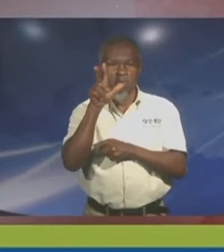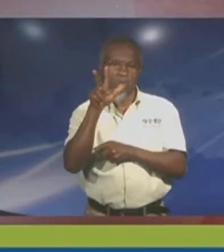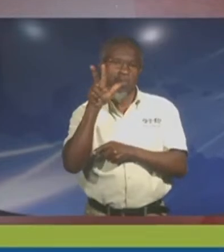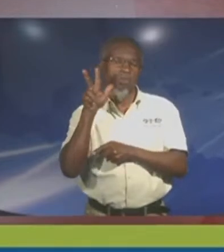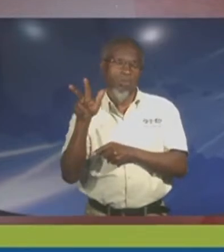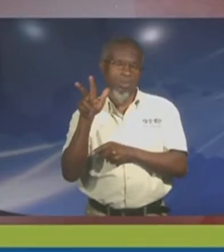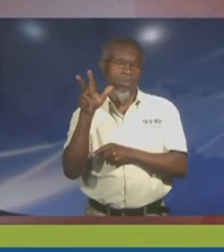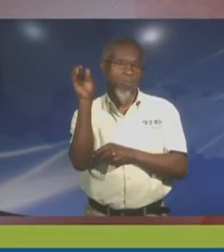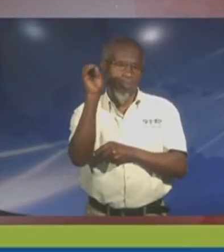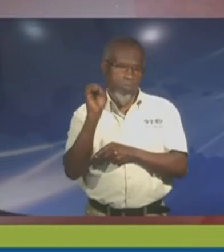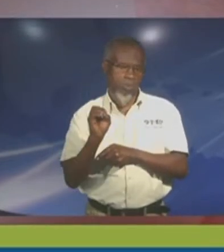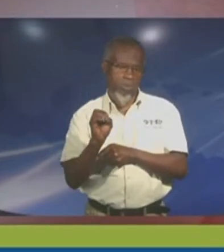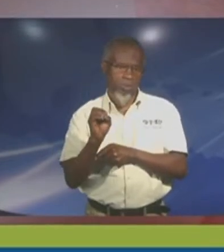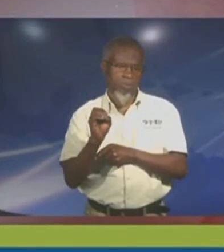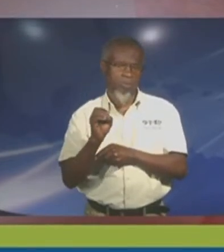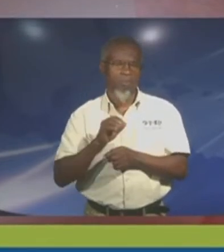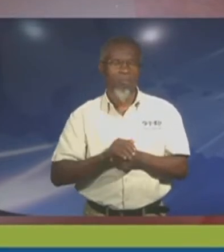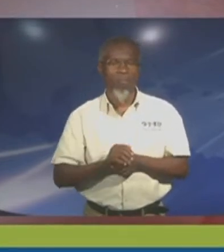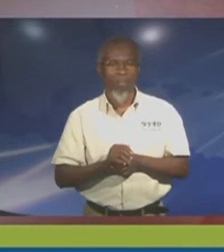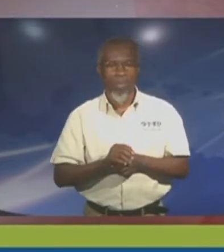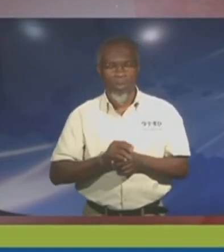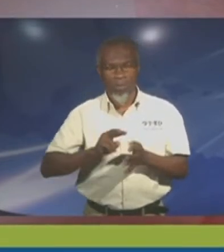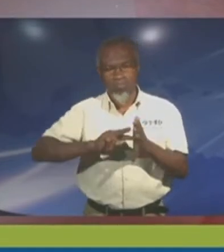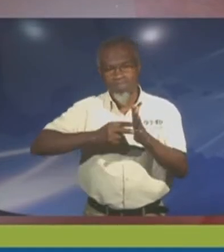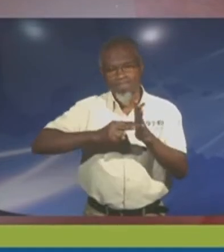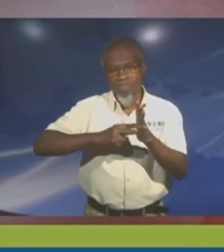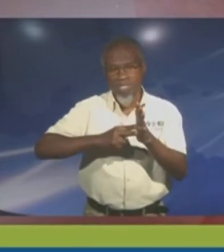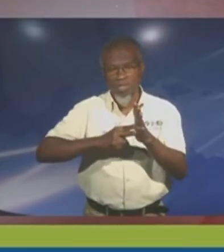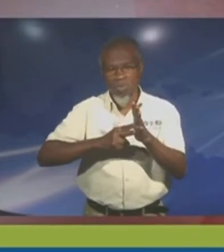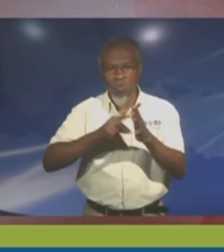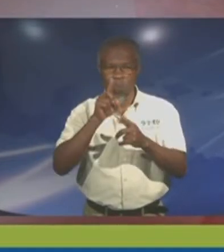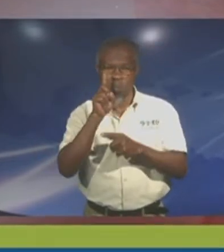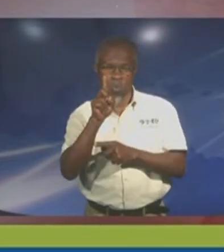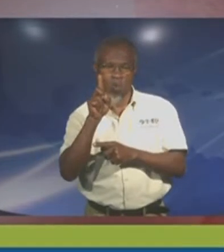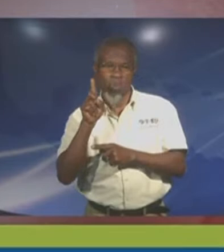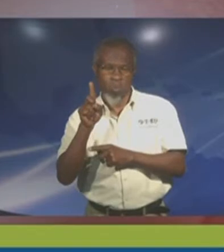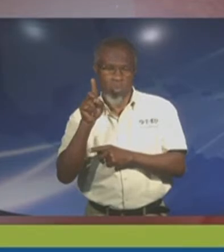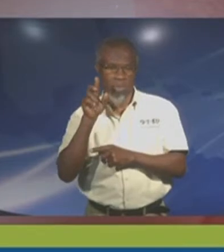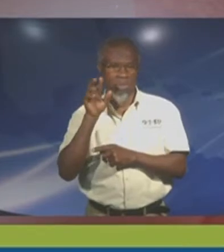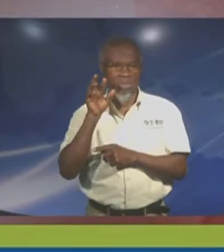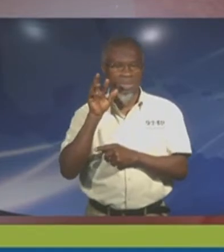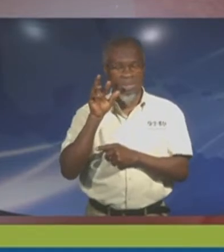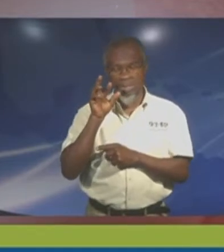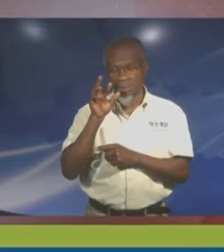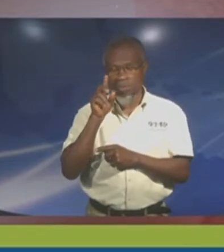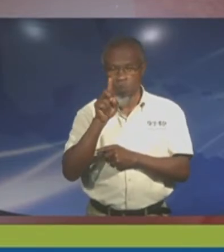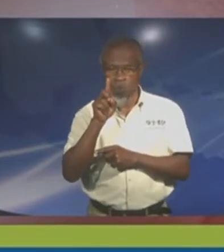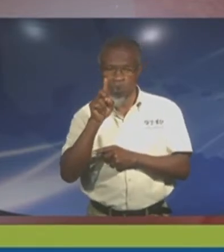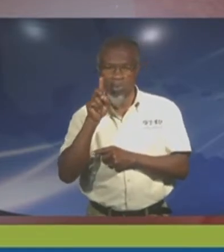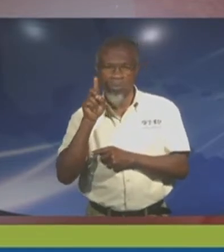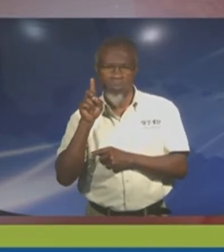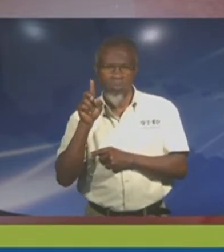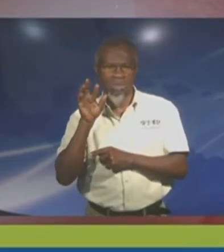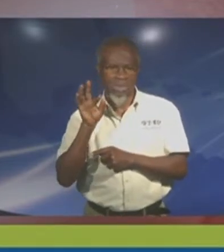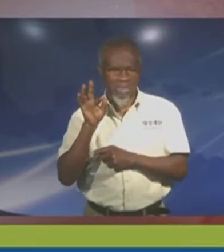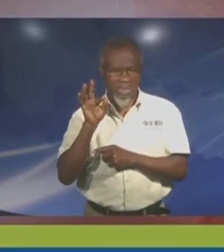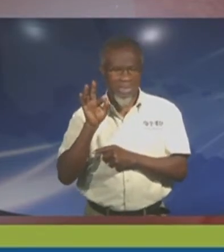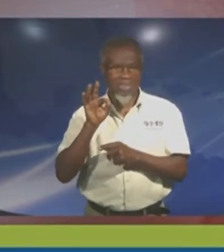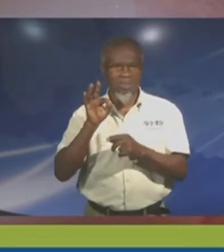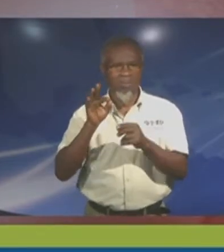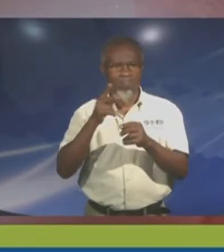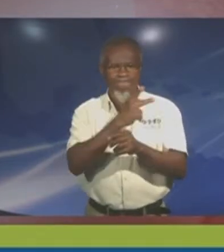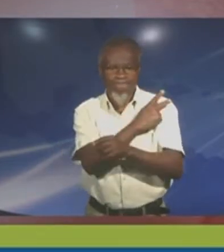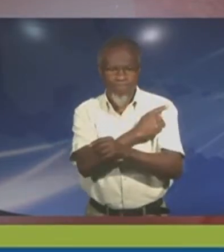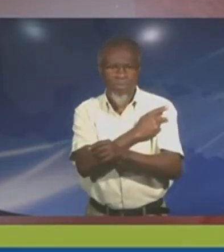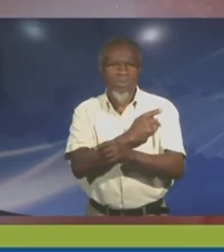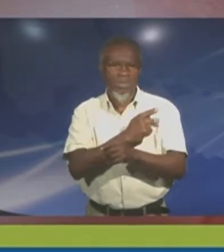33%. This represents 192 patients, of which 180